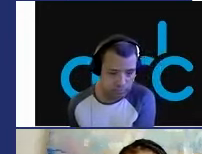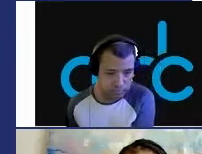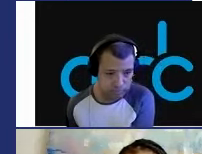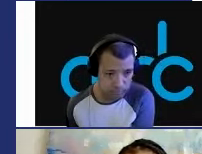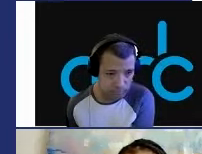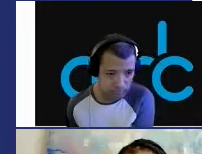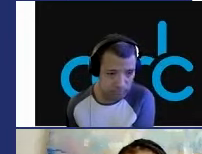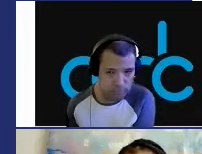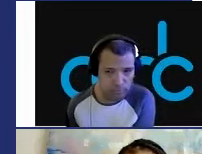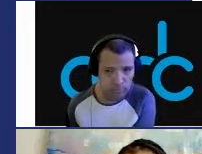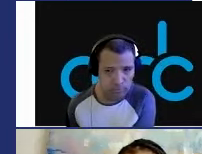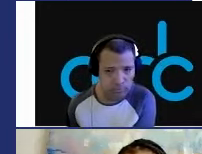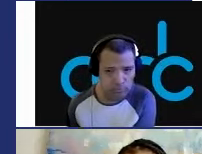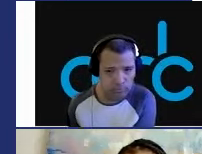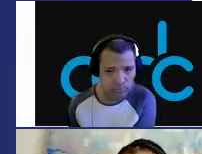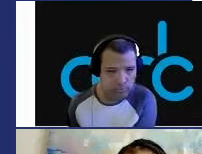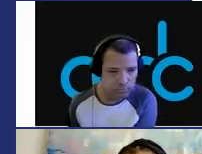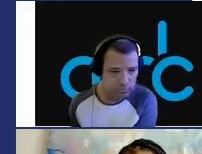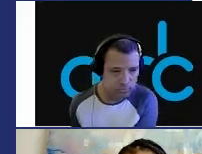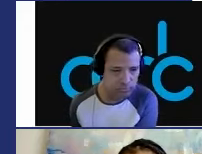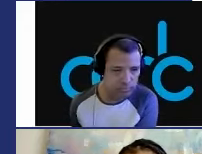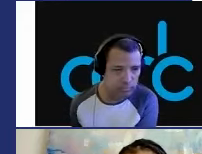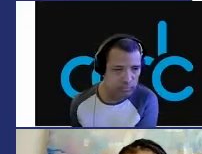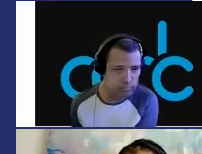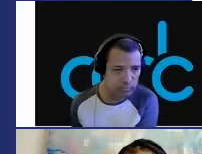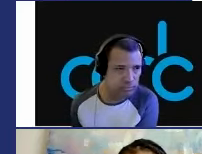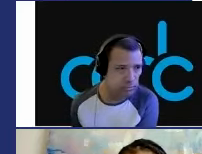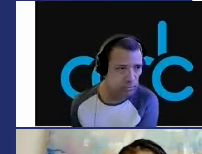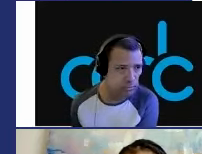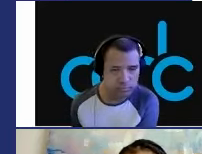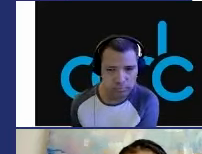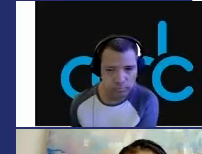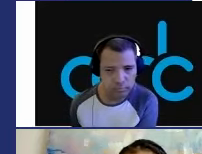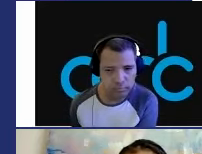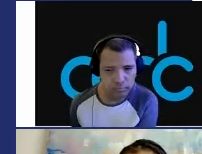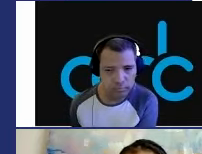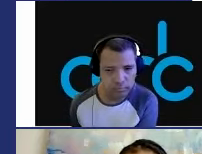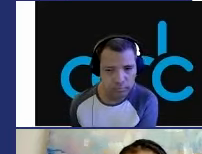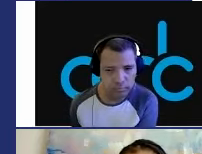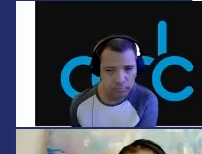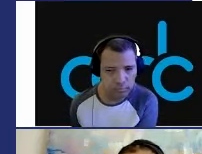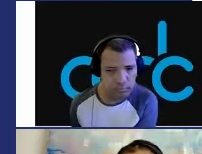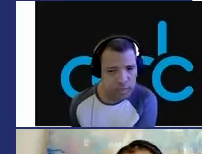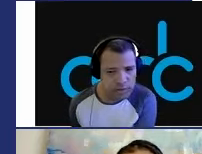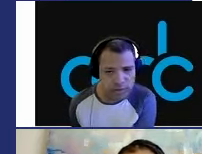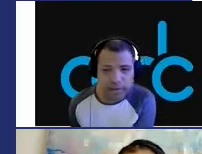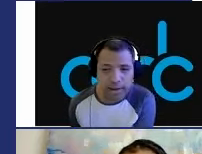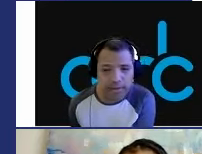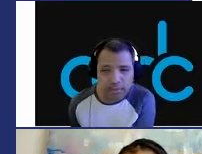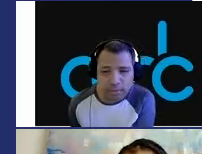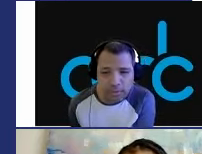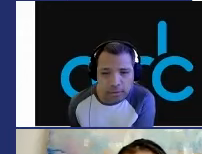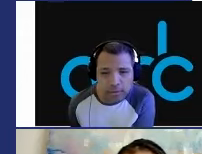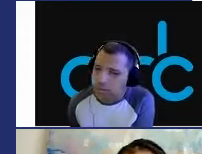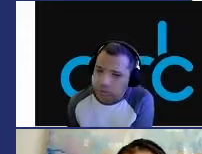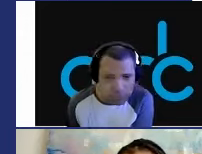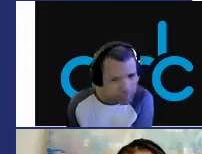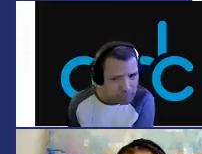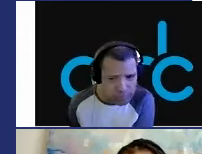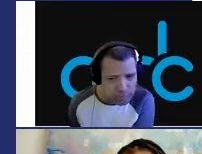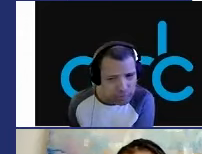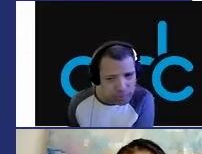at time of well visit, a pediatric member was eligible for the COVID vaccine and whether or not they received it. So honing in a little bit more